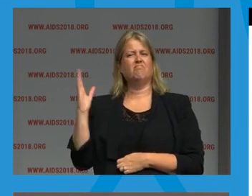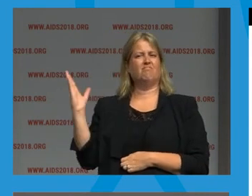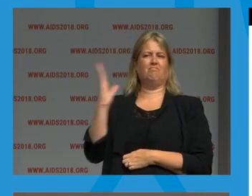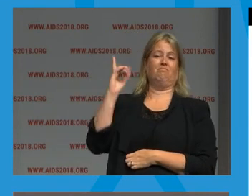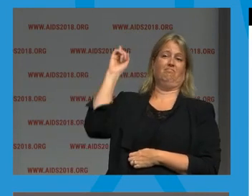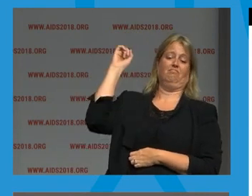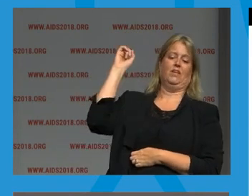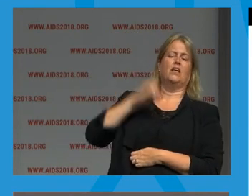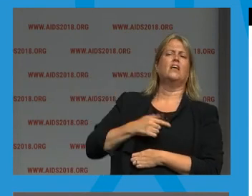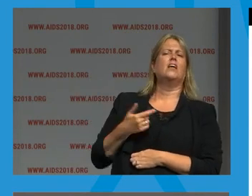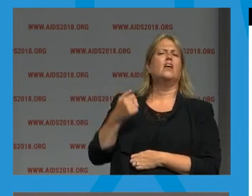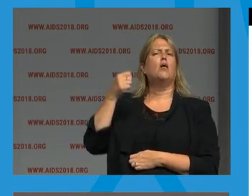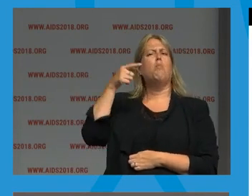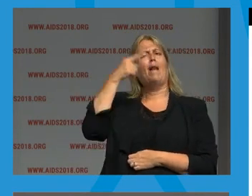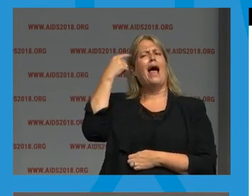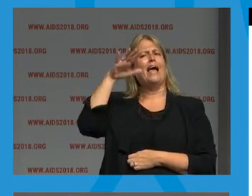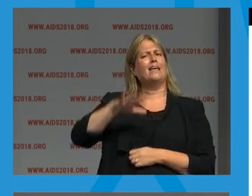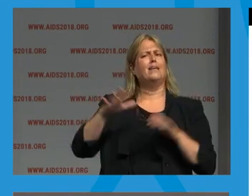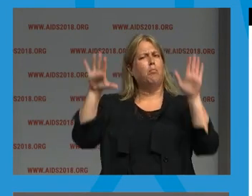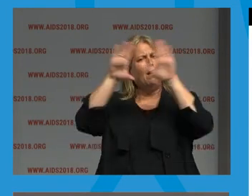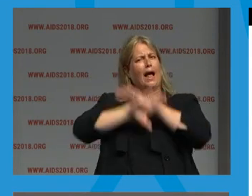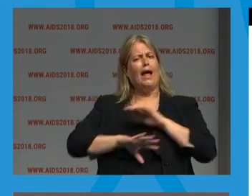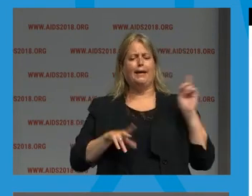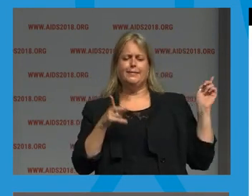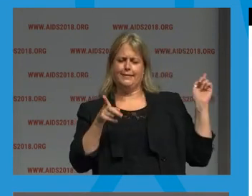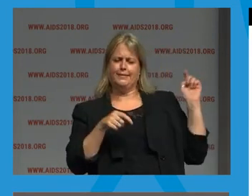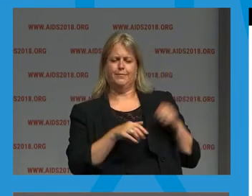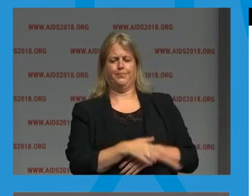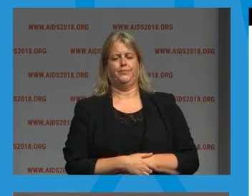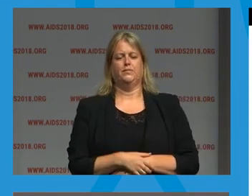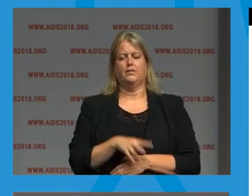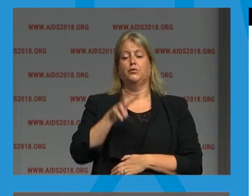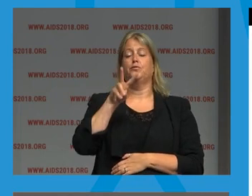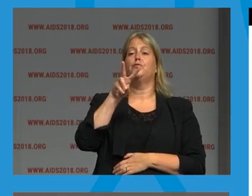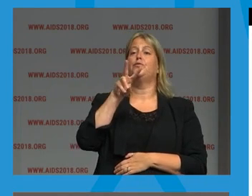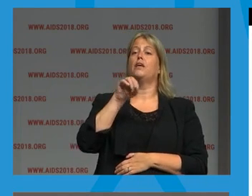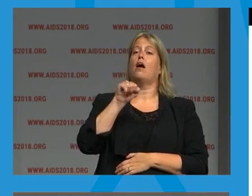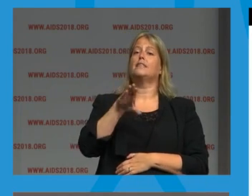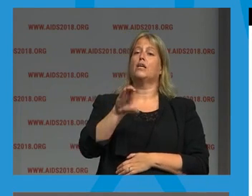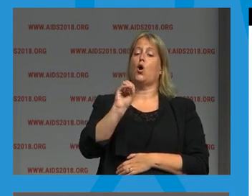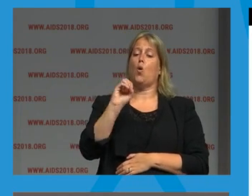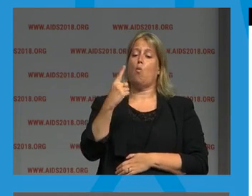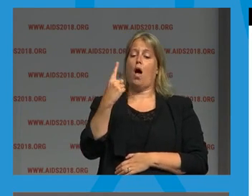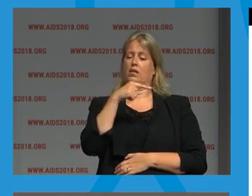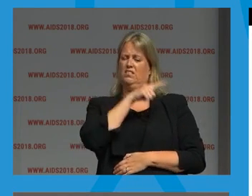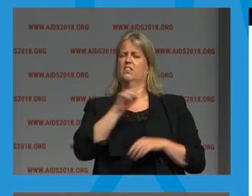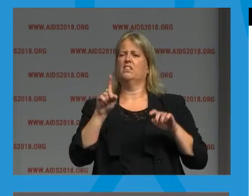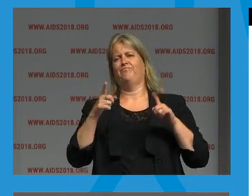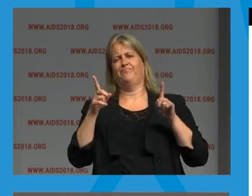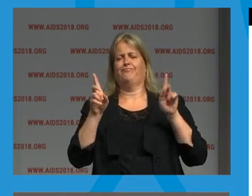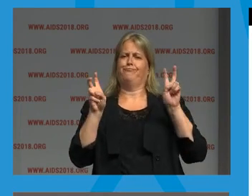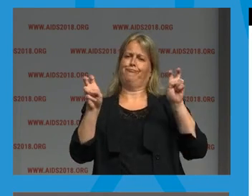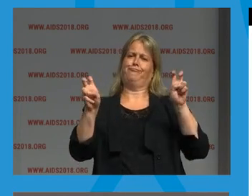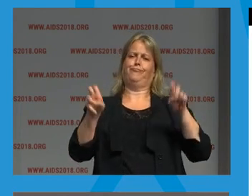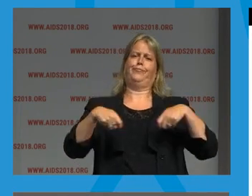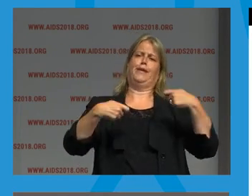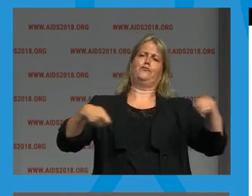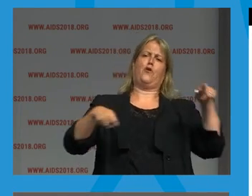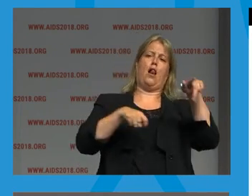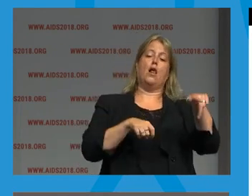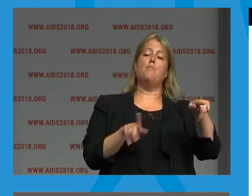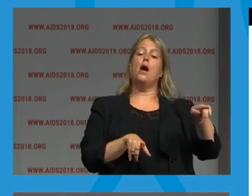slide, in black, you see the pharmacokinetics of VRC01 in its wild type compared to the